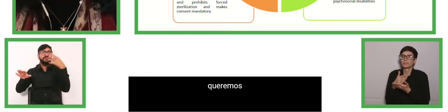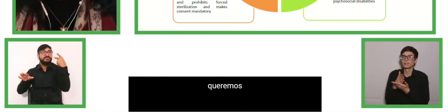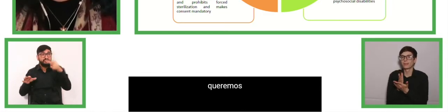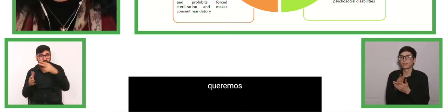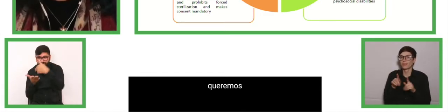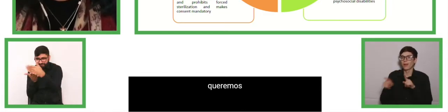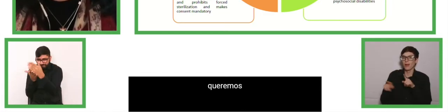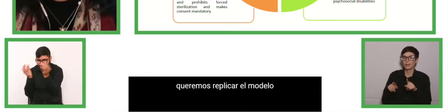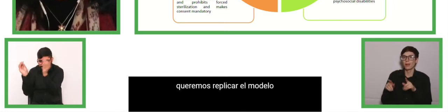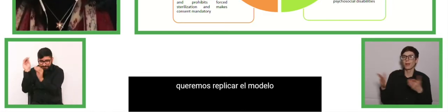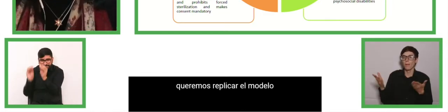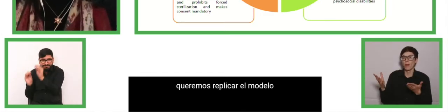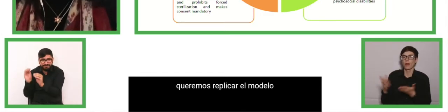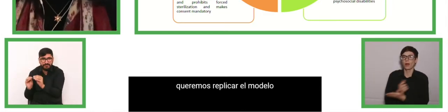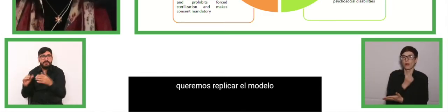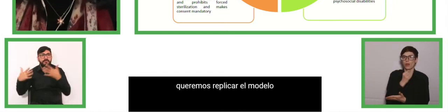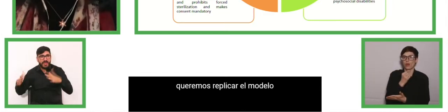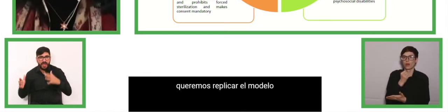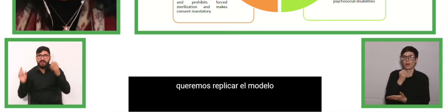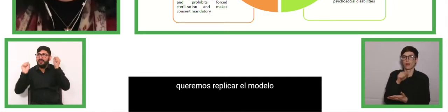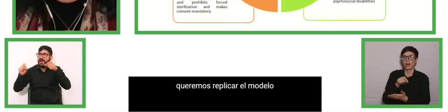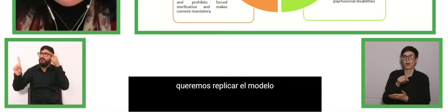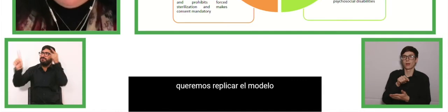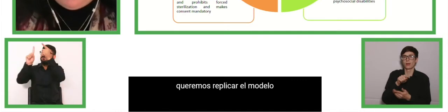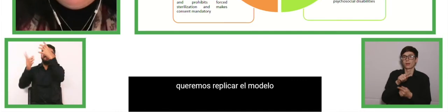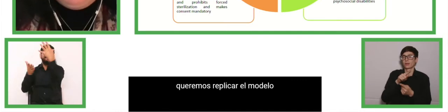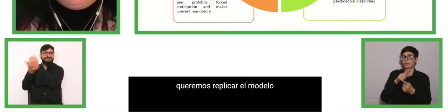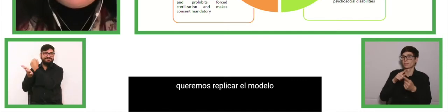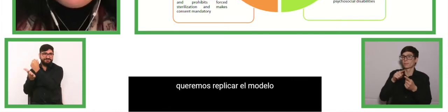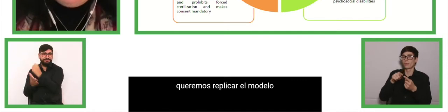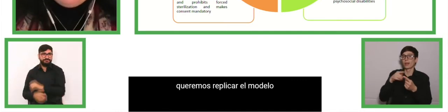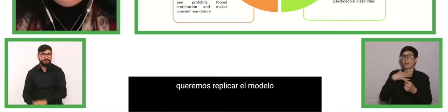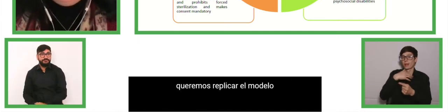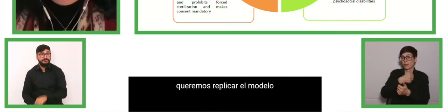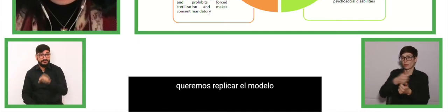the stakeholders mentioned by Diana.